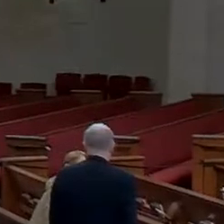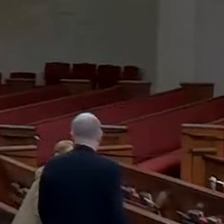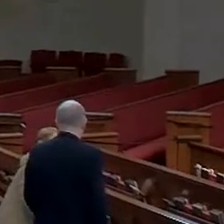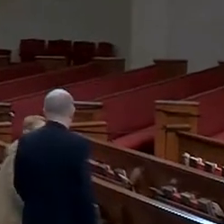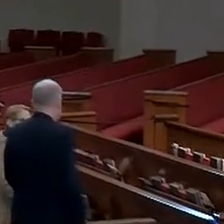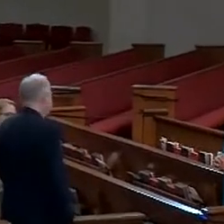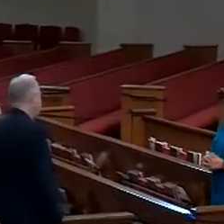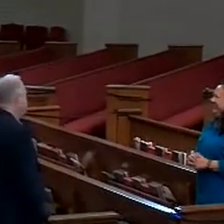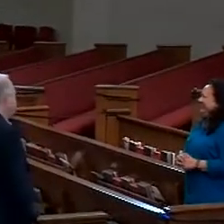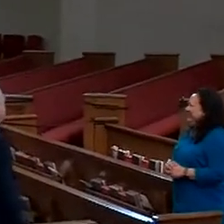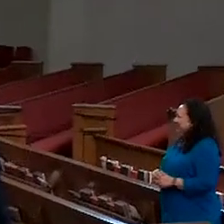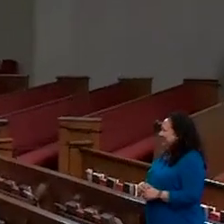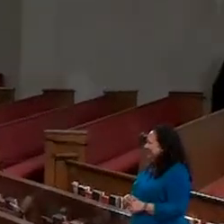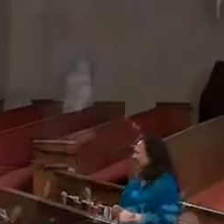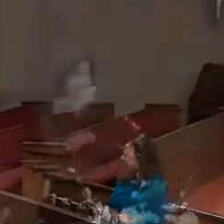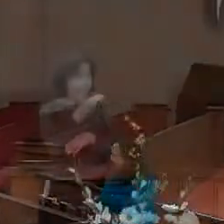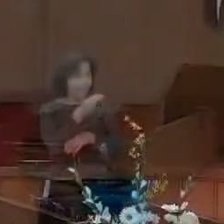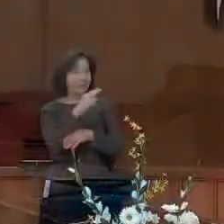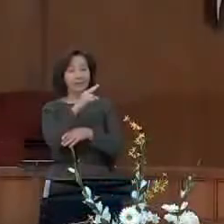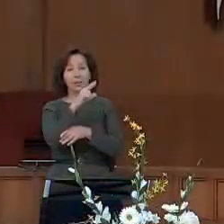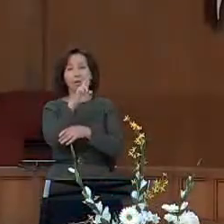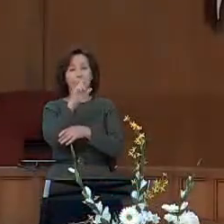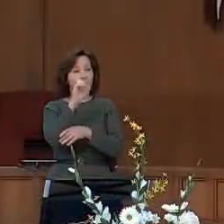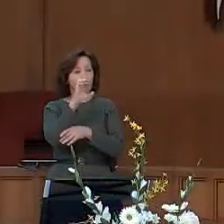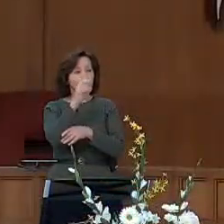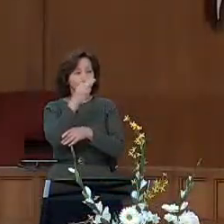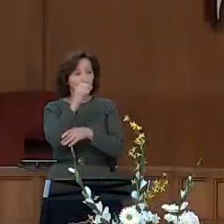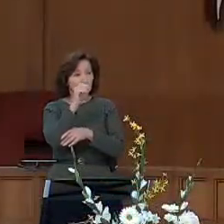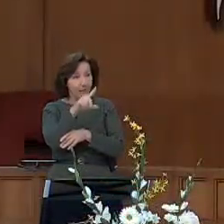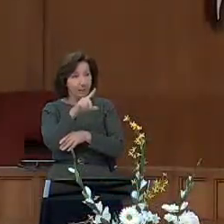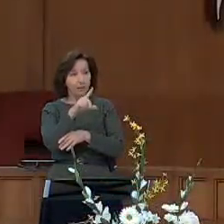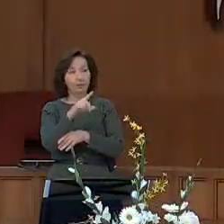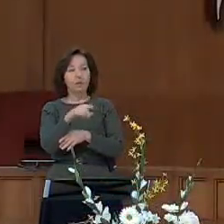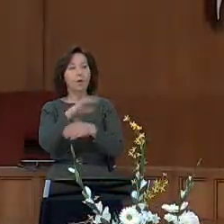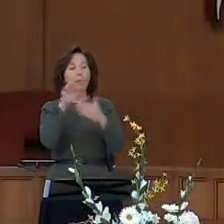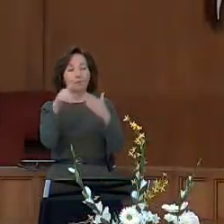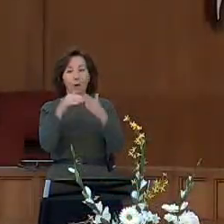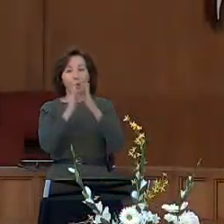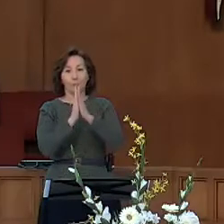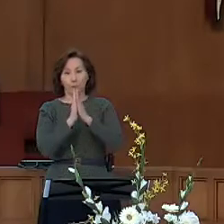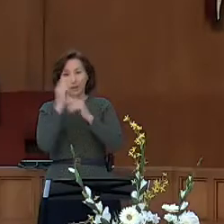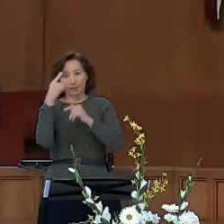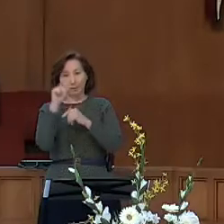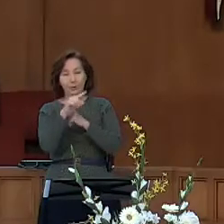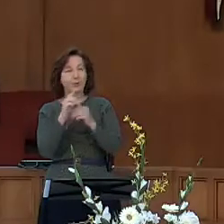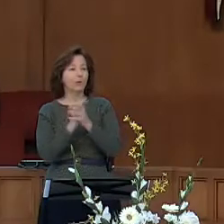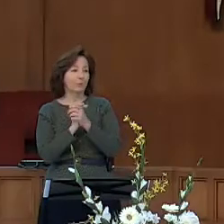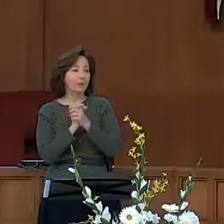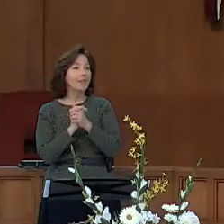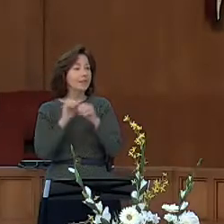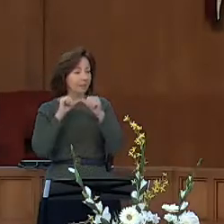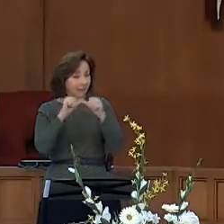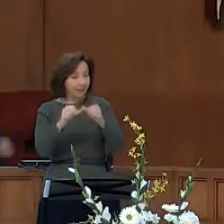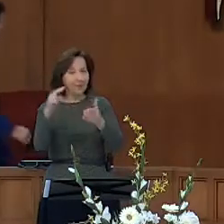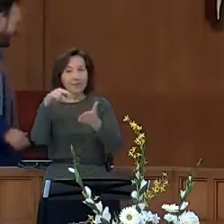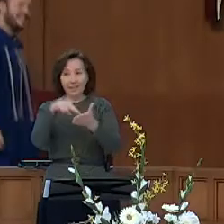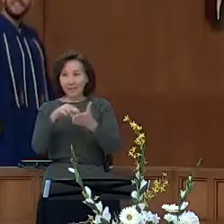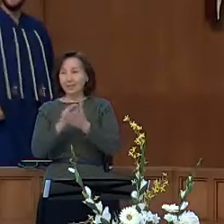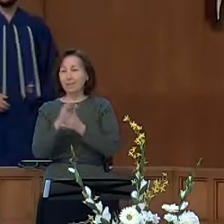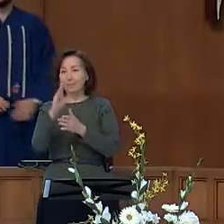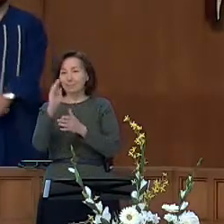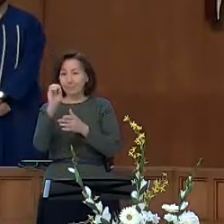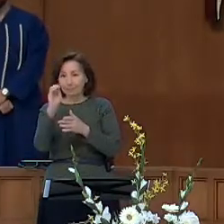Rachel. Good to see you guys. Been praying for you. All of you. It is just so good to see everybody. Will you remain standing? Bob Judge is going to